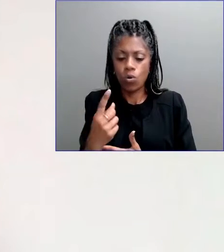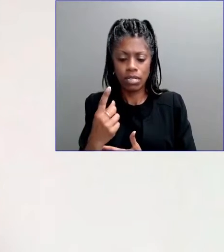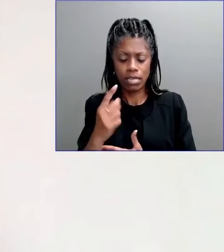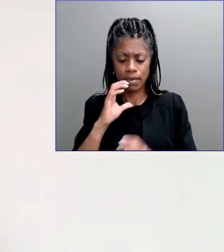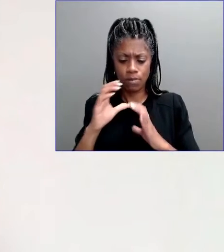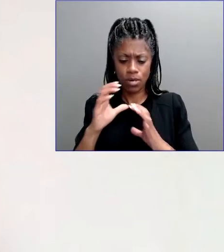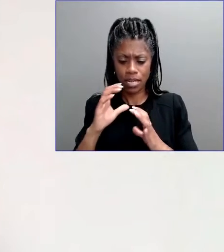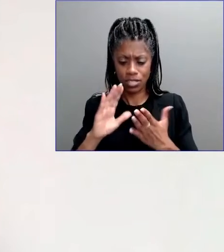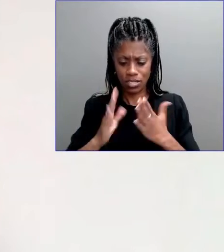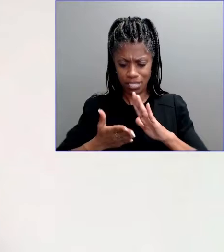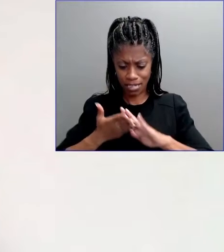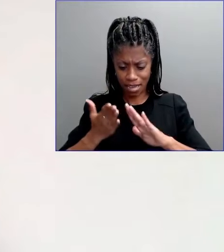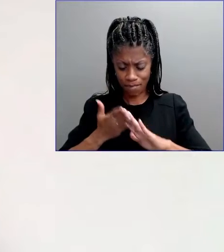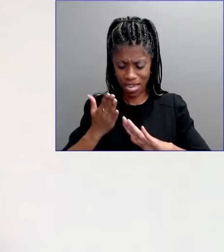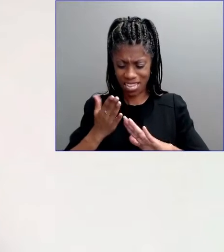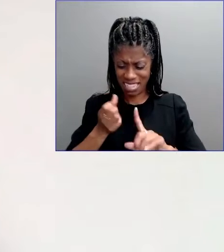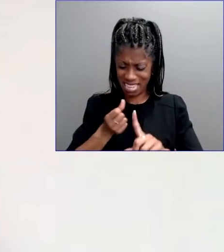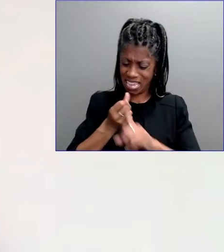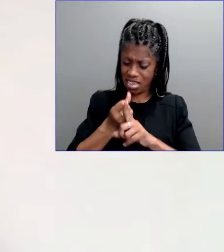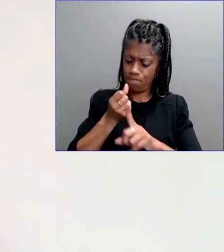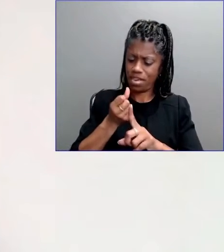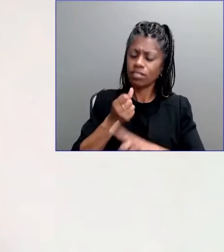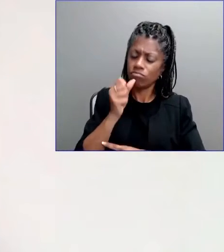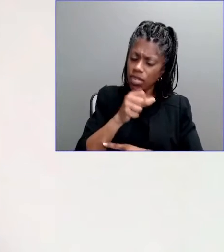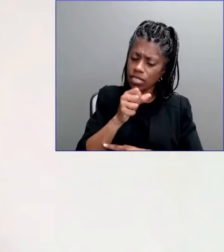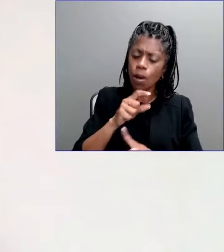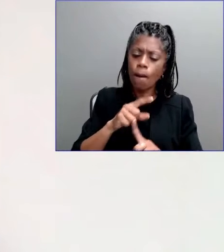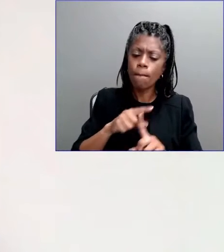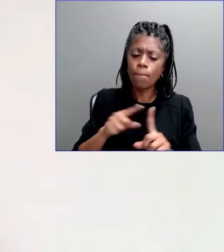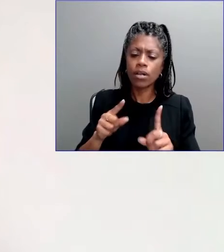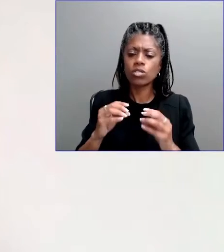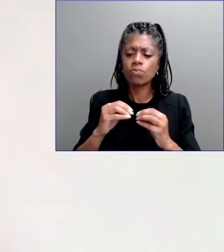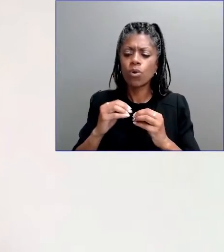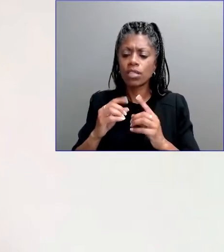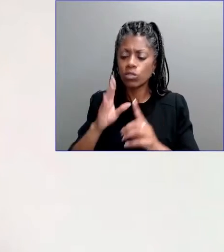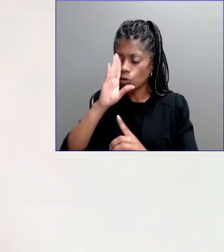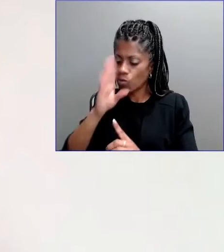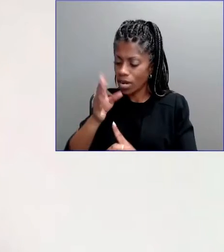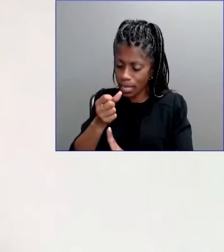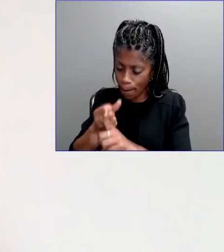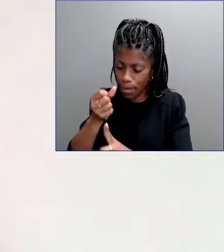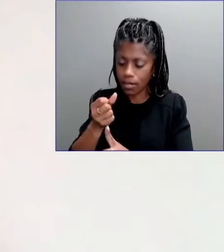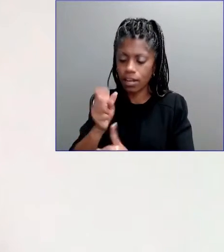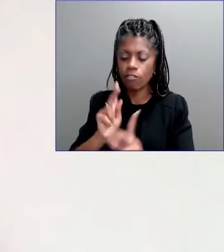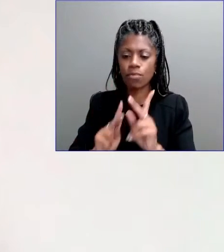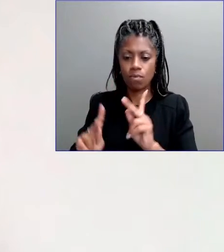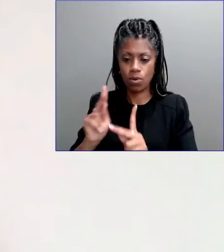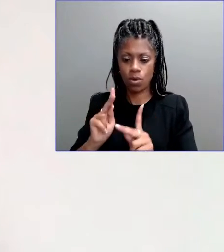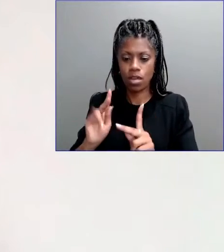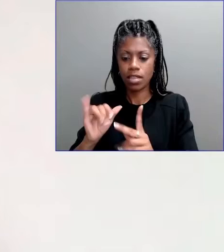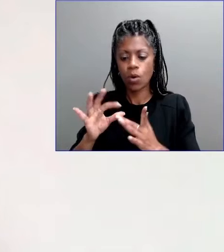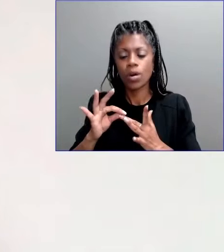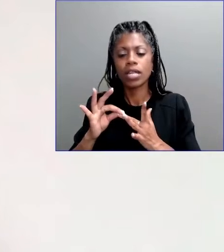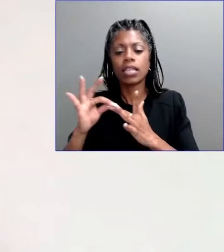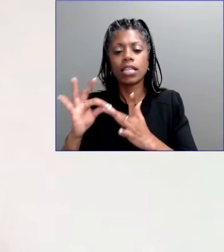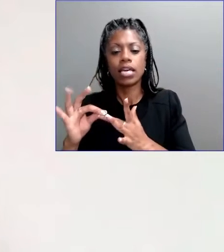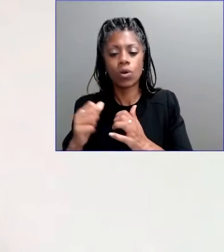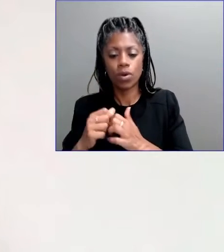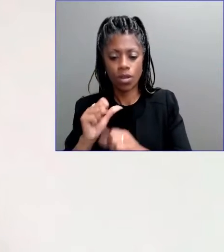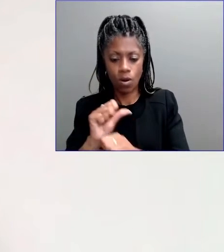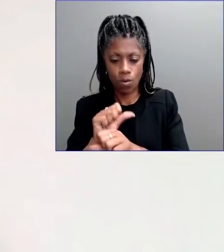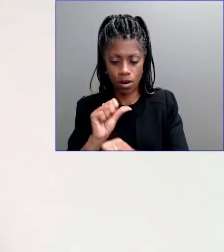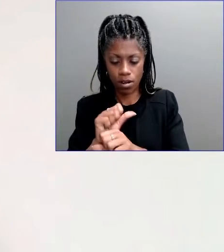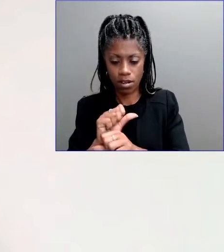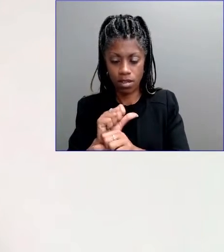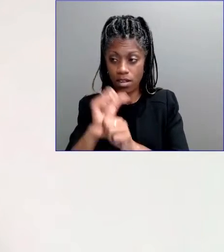impact. It's about ensuring that directly impacted people are leading in every aspect of our work. The vision, the strategy,